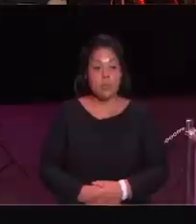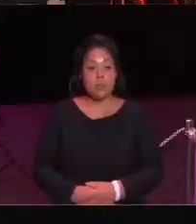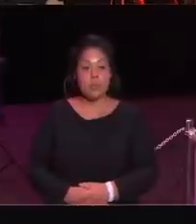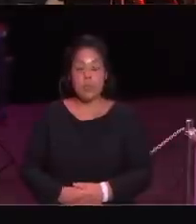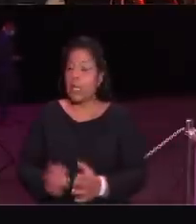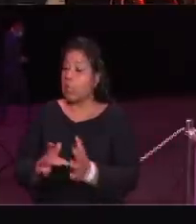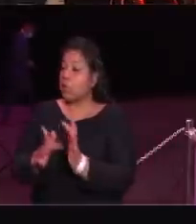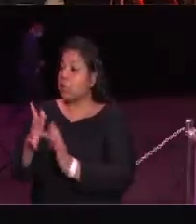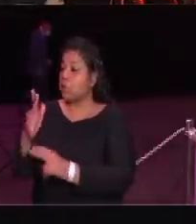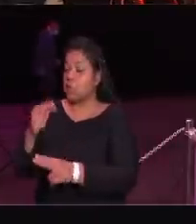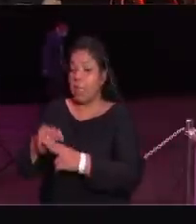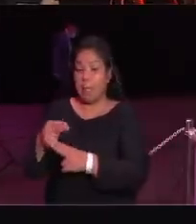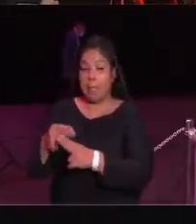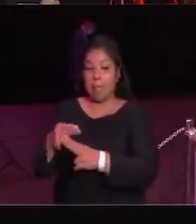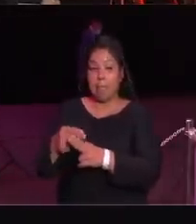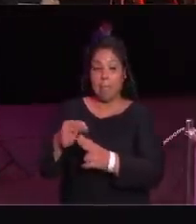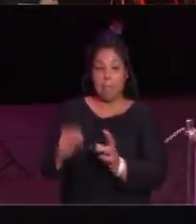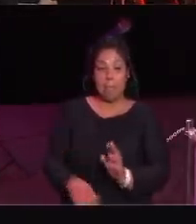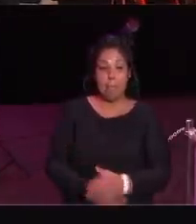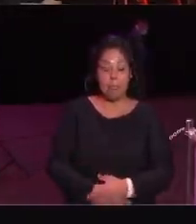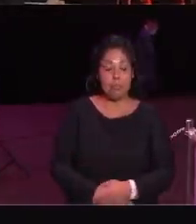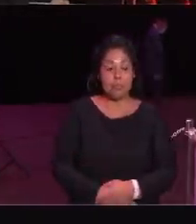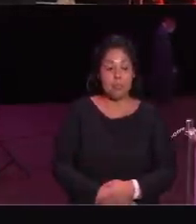In Jesus' name.